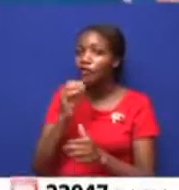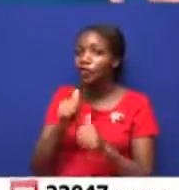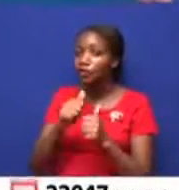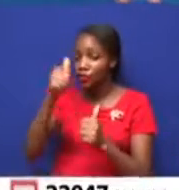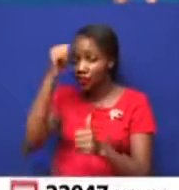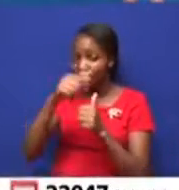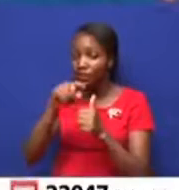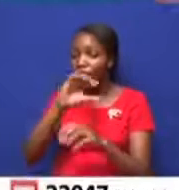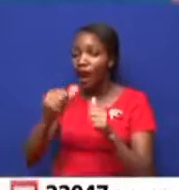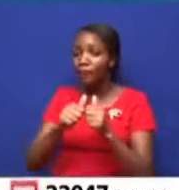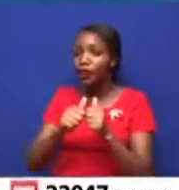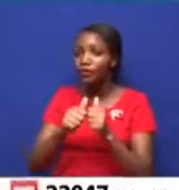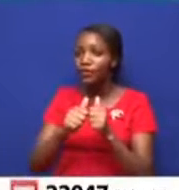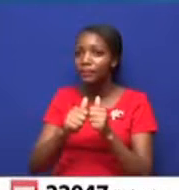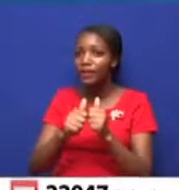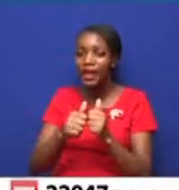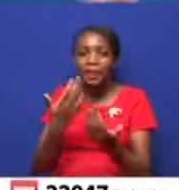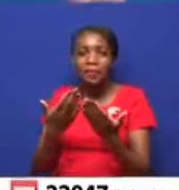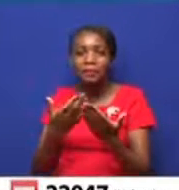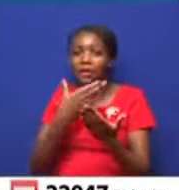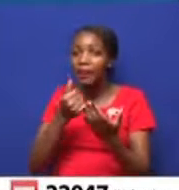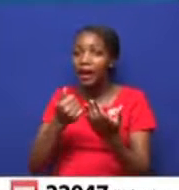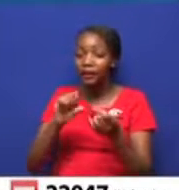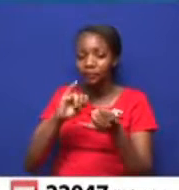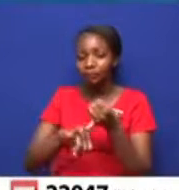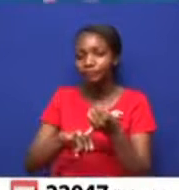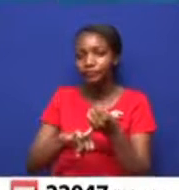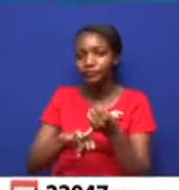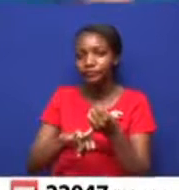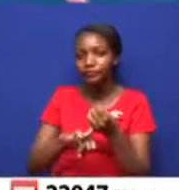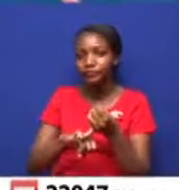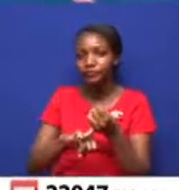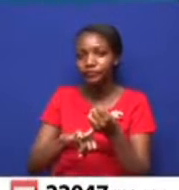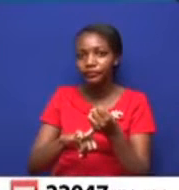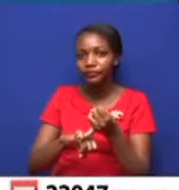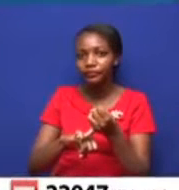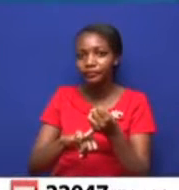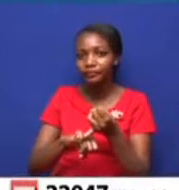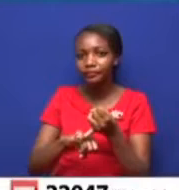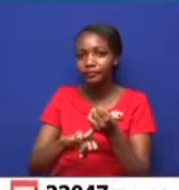your spouse? What food reminds you of your spouse? I'm going to start with Nenoh. Ladies first.